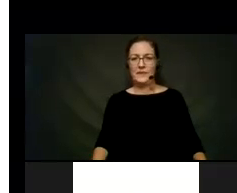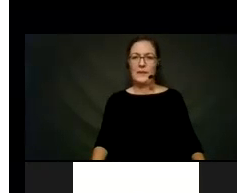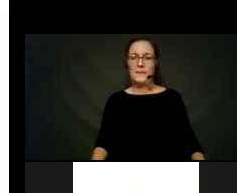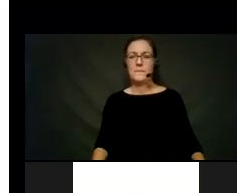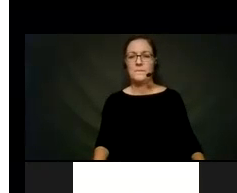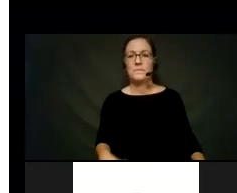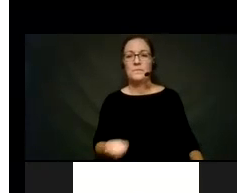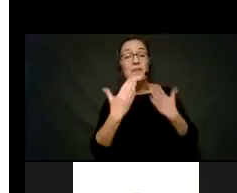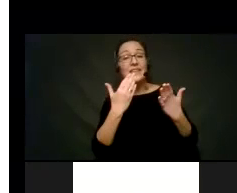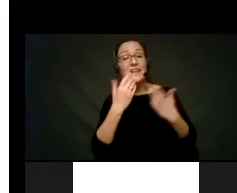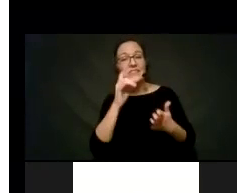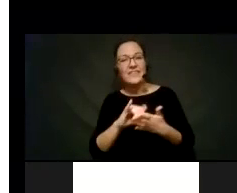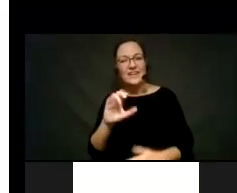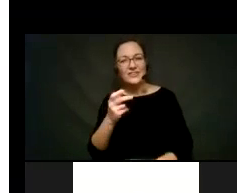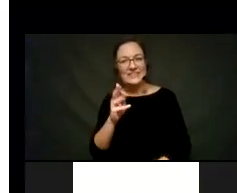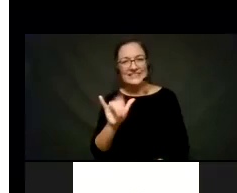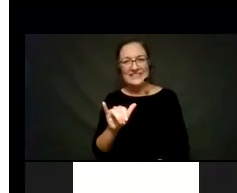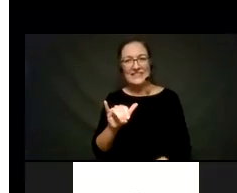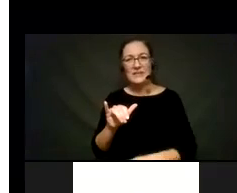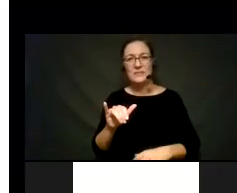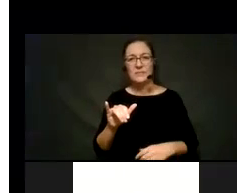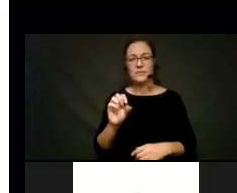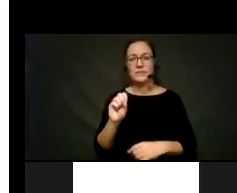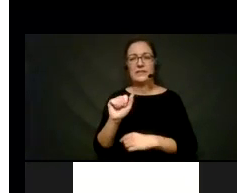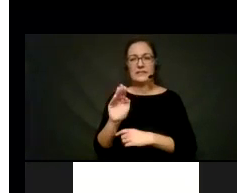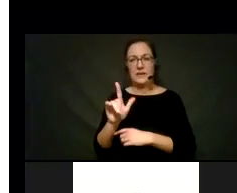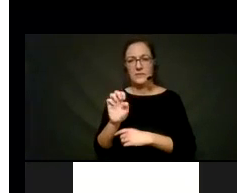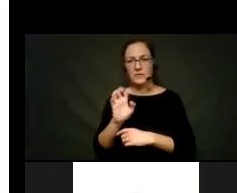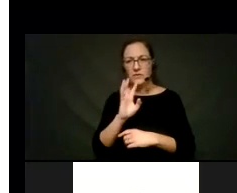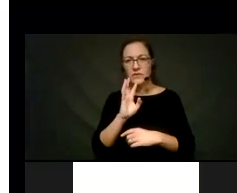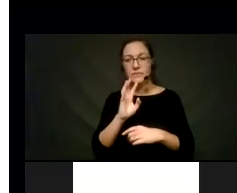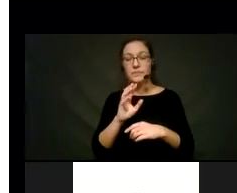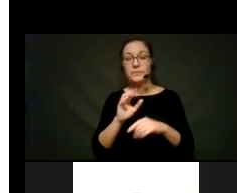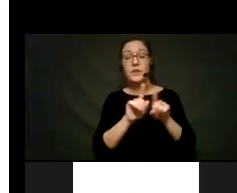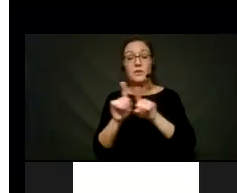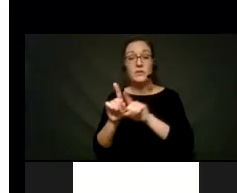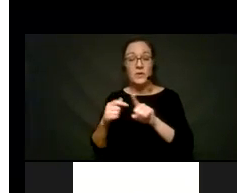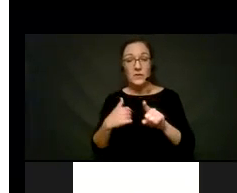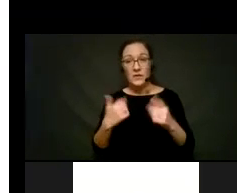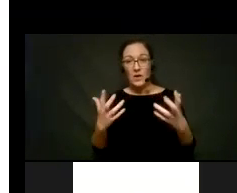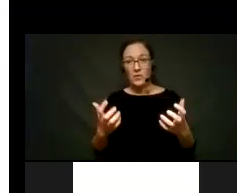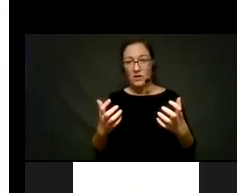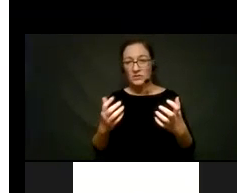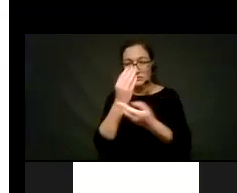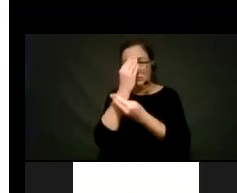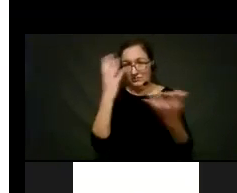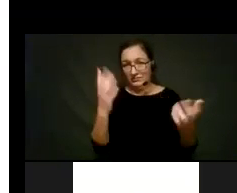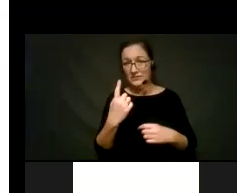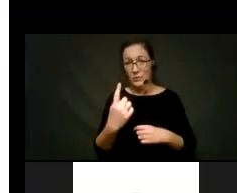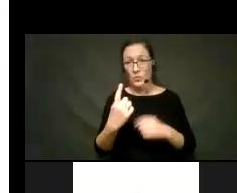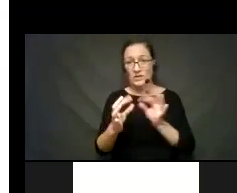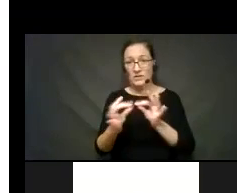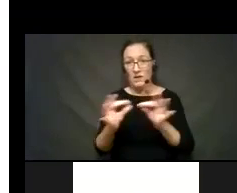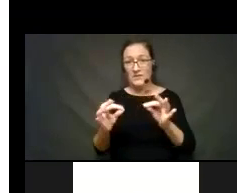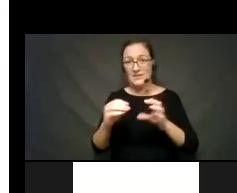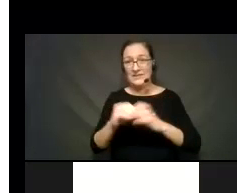Thank you for that, Christy. And I also wanted to lift up a comment that I see in the chat that